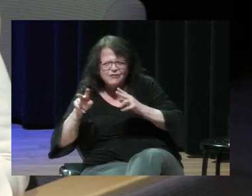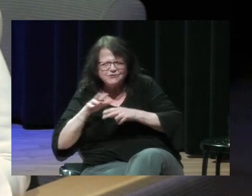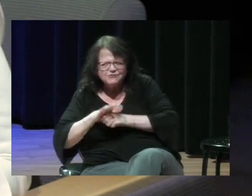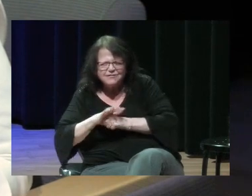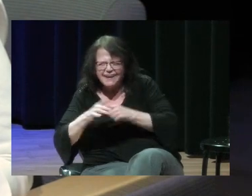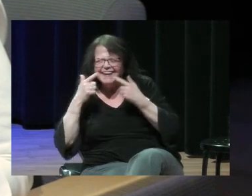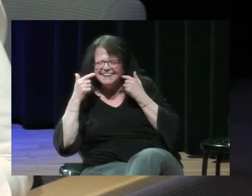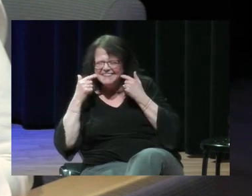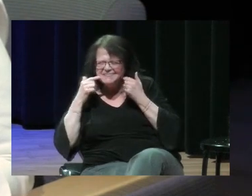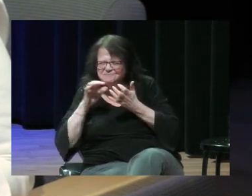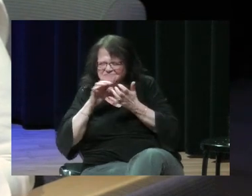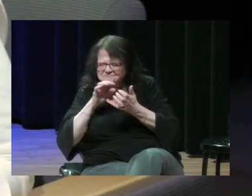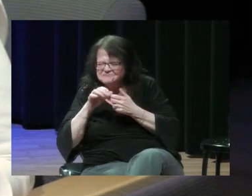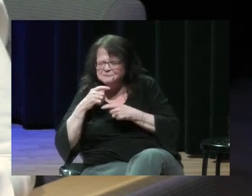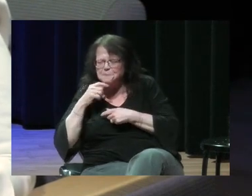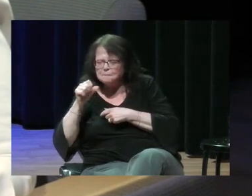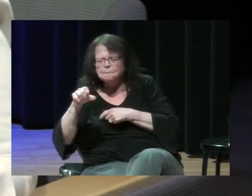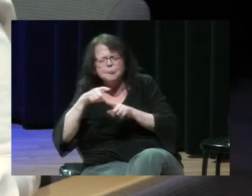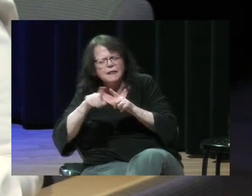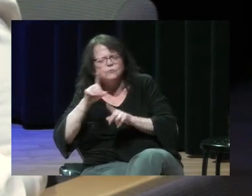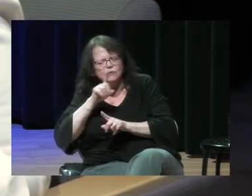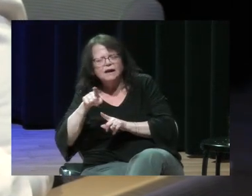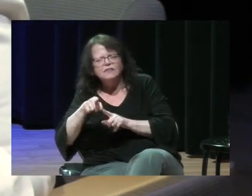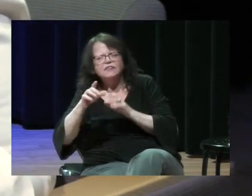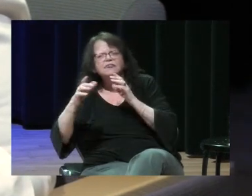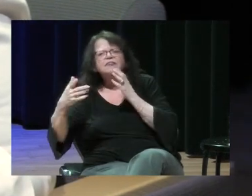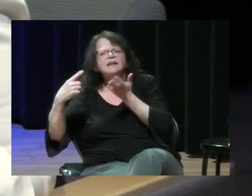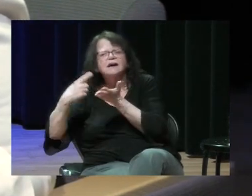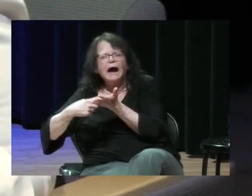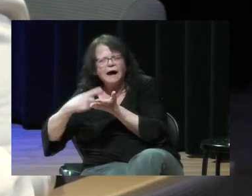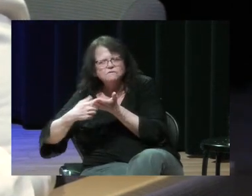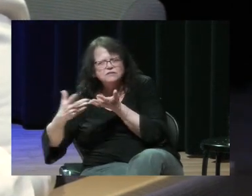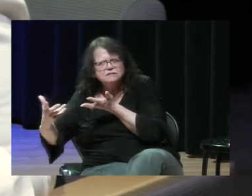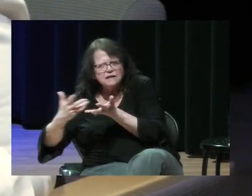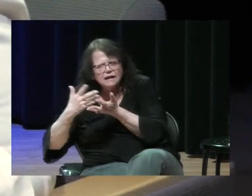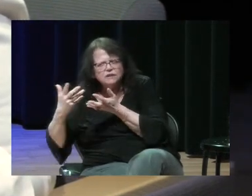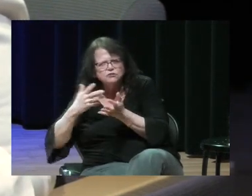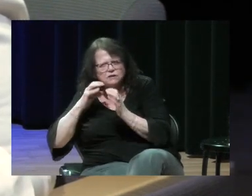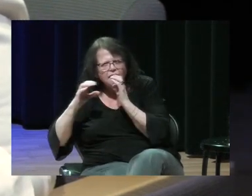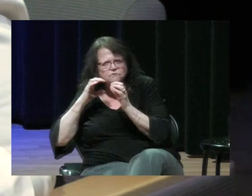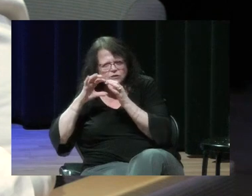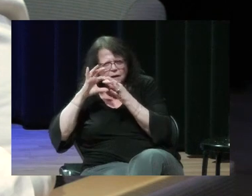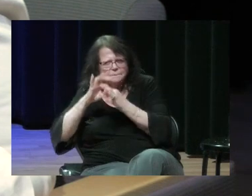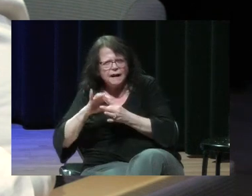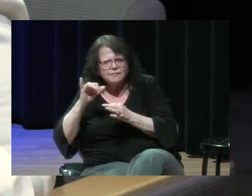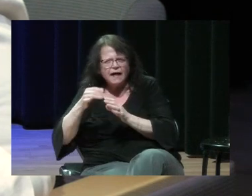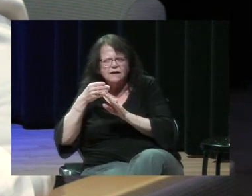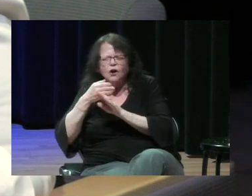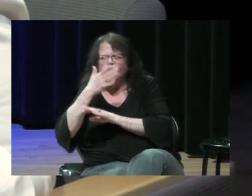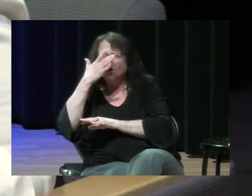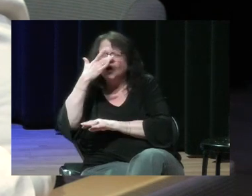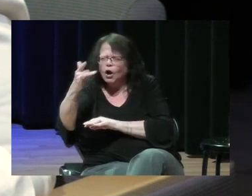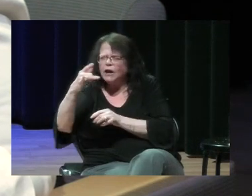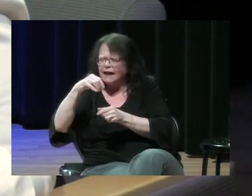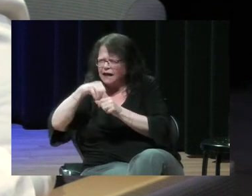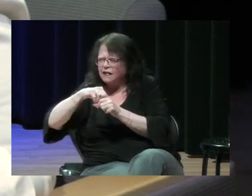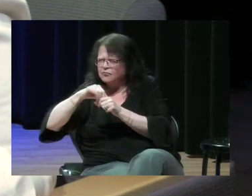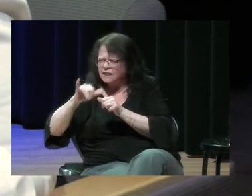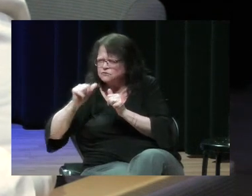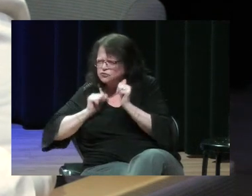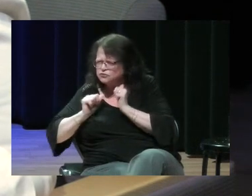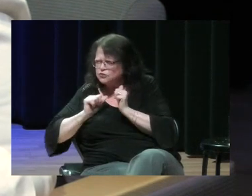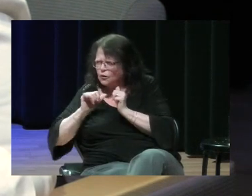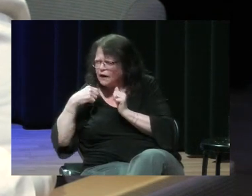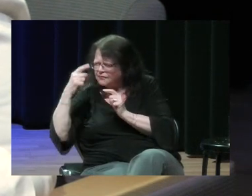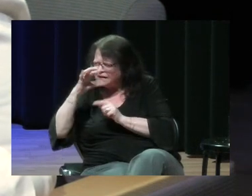But what really jumped out at me was the conversation that they were having about the history of book banning early in the show. And there was, I think